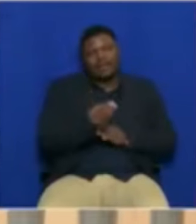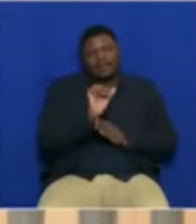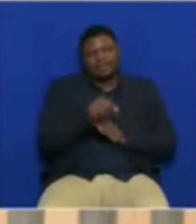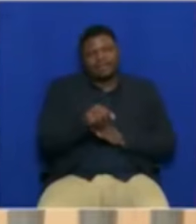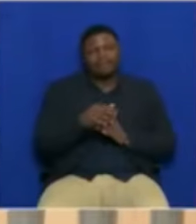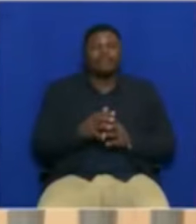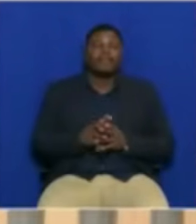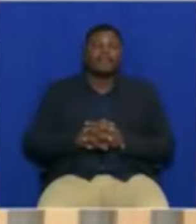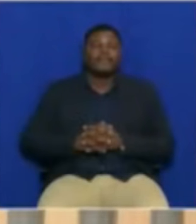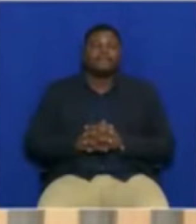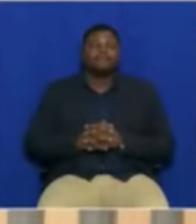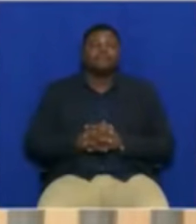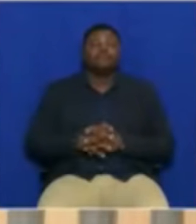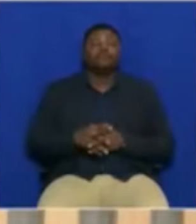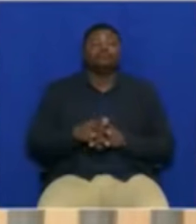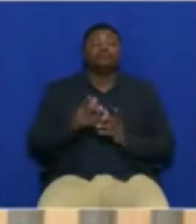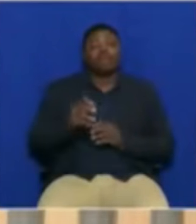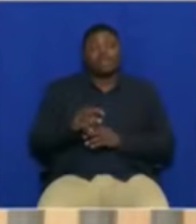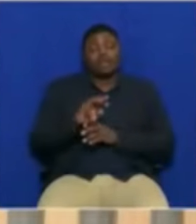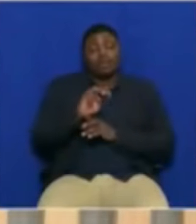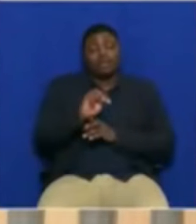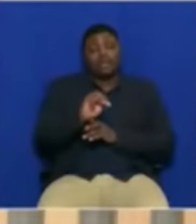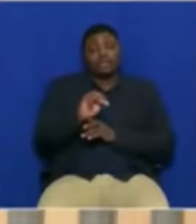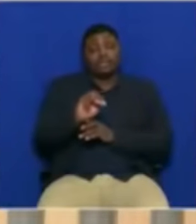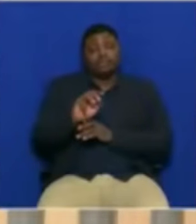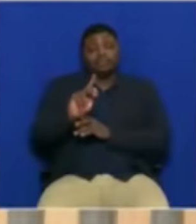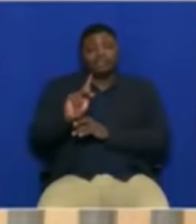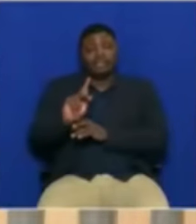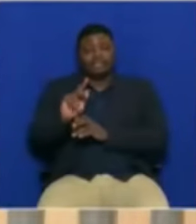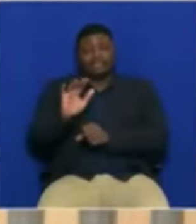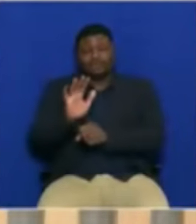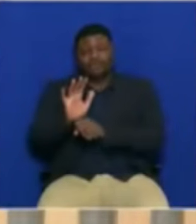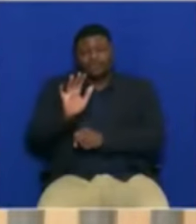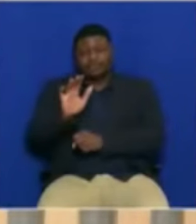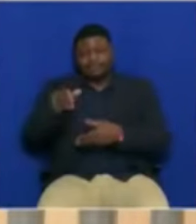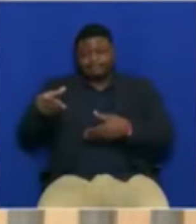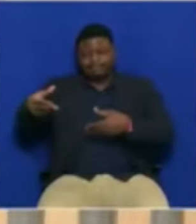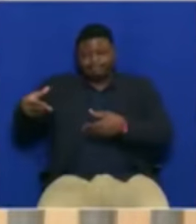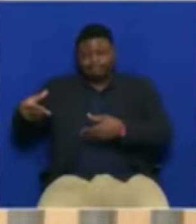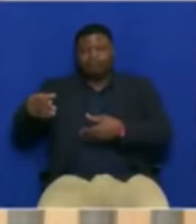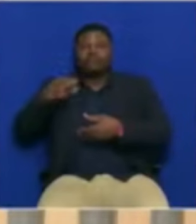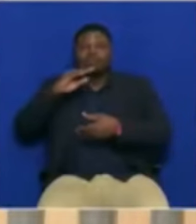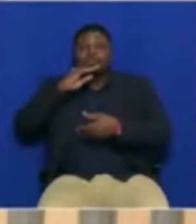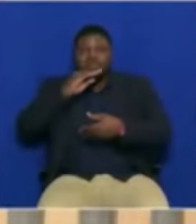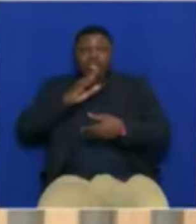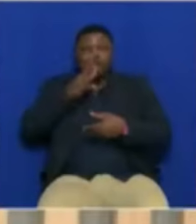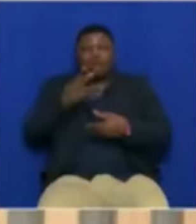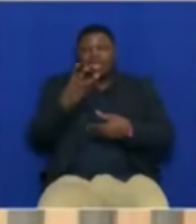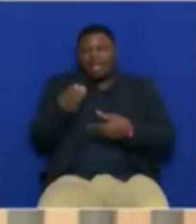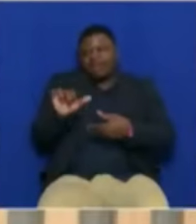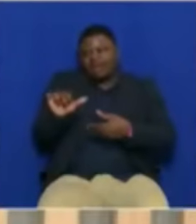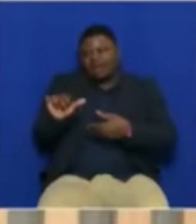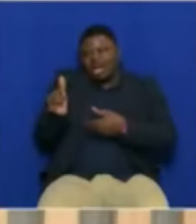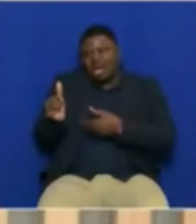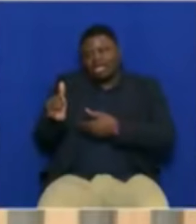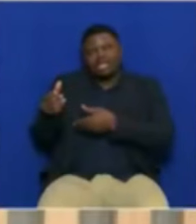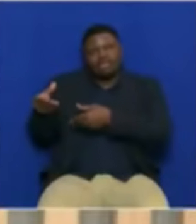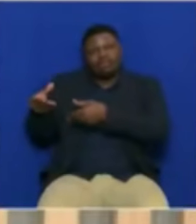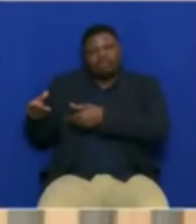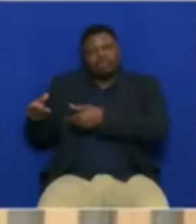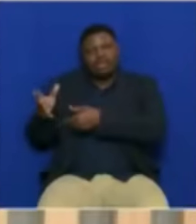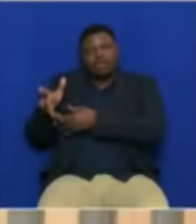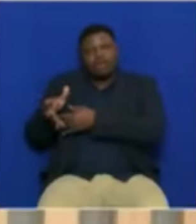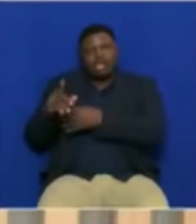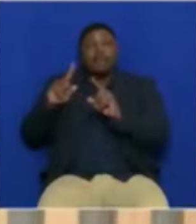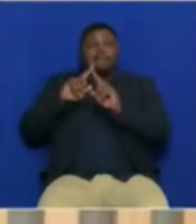MK15, I will jump to specific documents for purposes of my timeline. You remember we're still trying to establish the timeline,